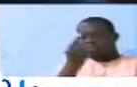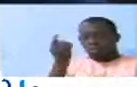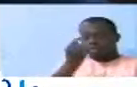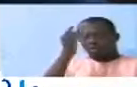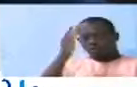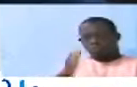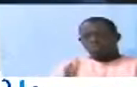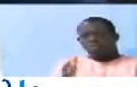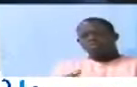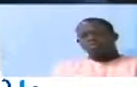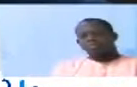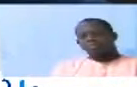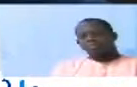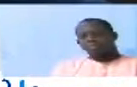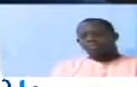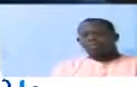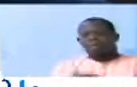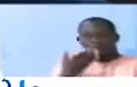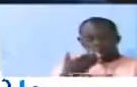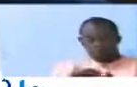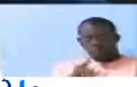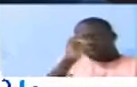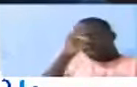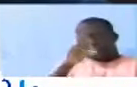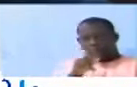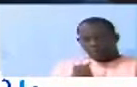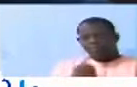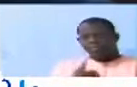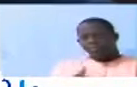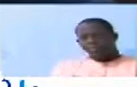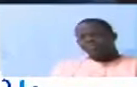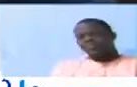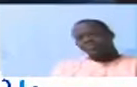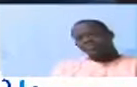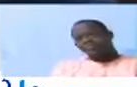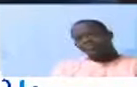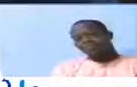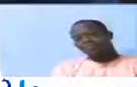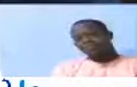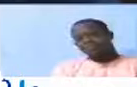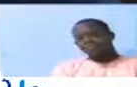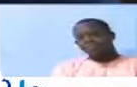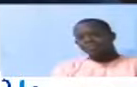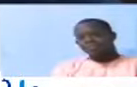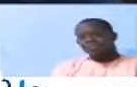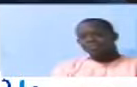Tonya. Femfola Memmanke Tonya. So help me God. So Alama Alay Makwe.